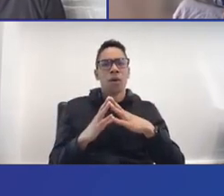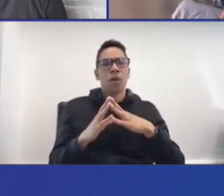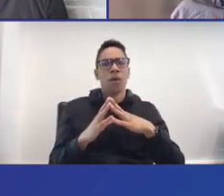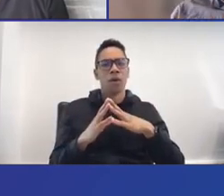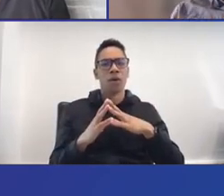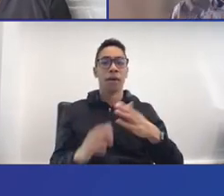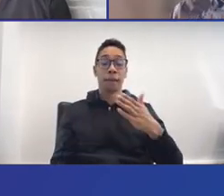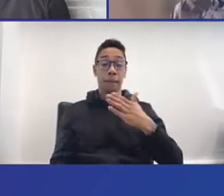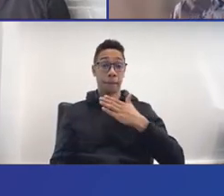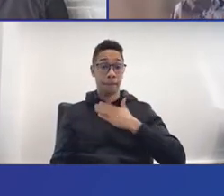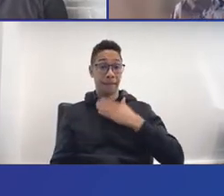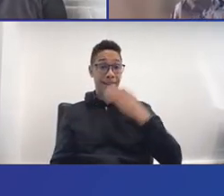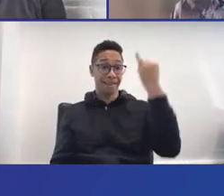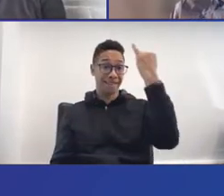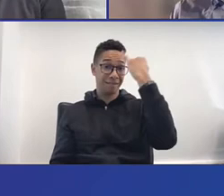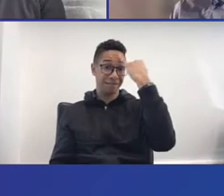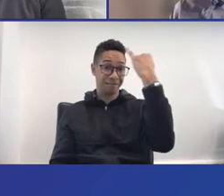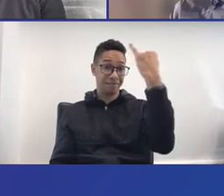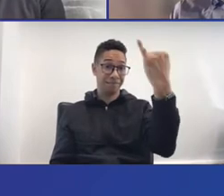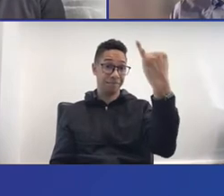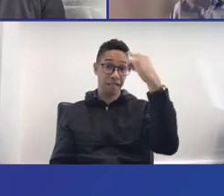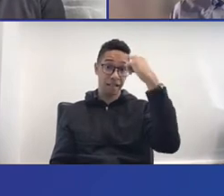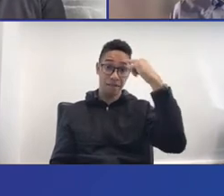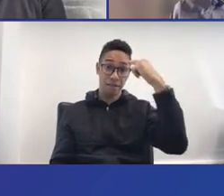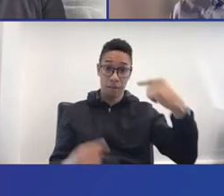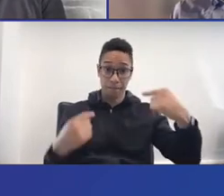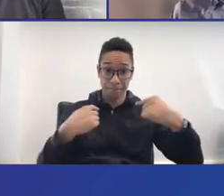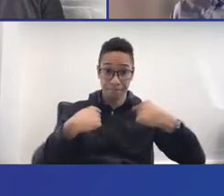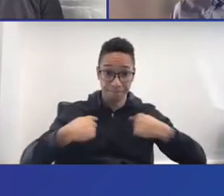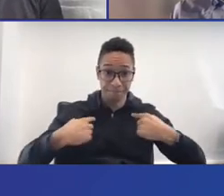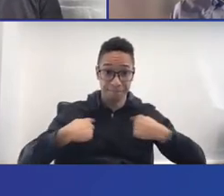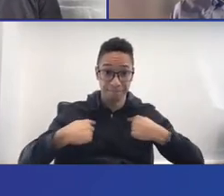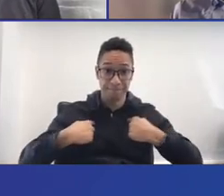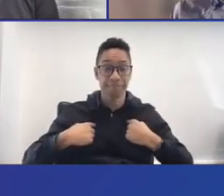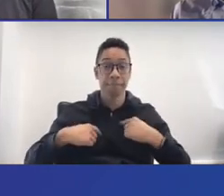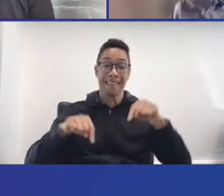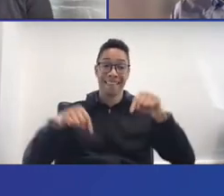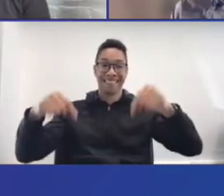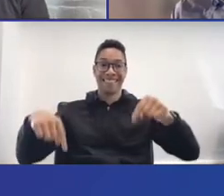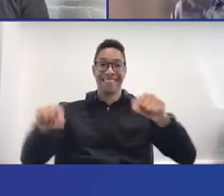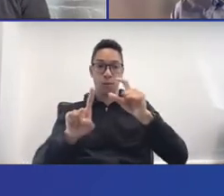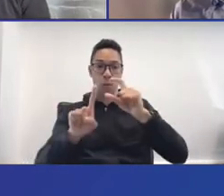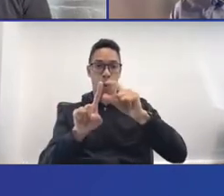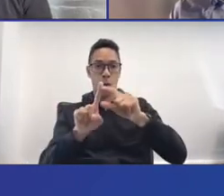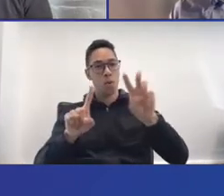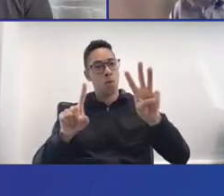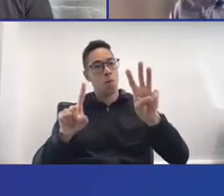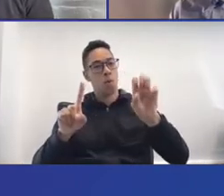my idea for myself, this word, work,